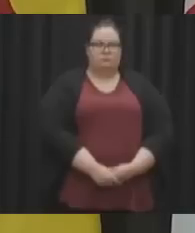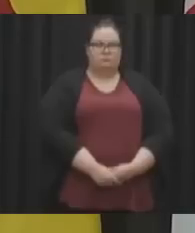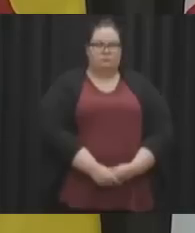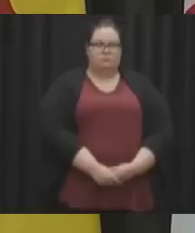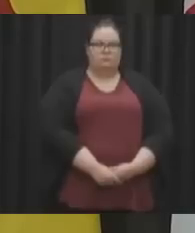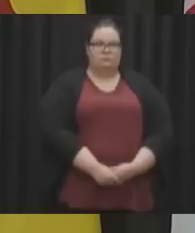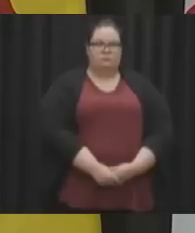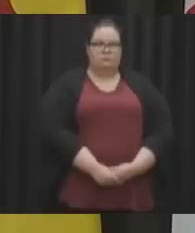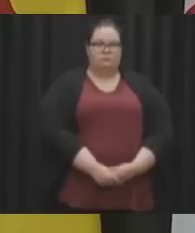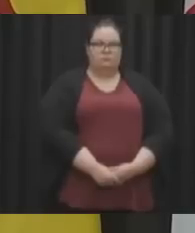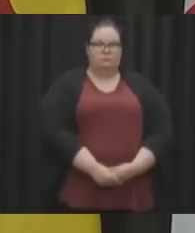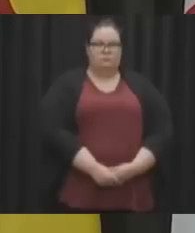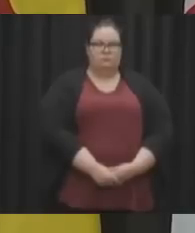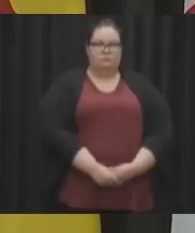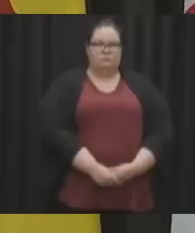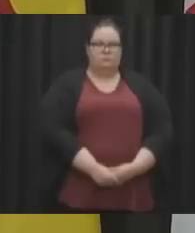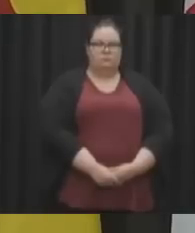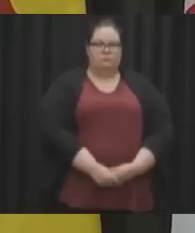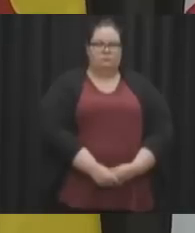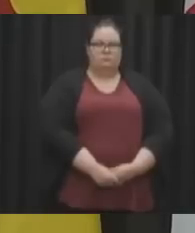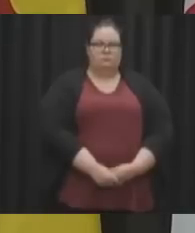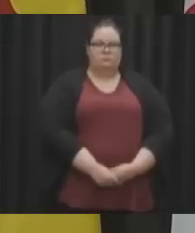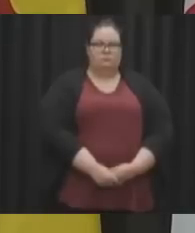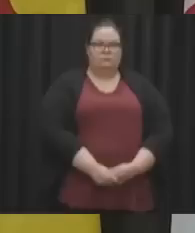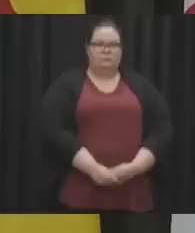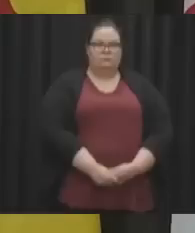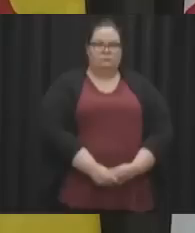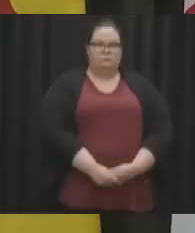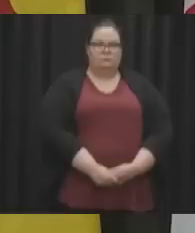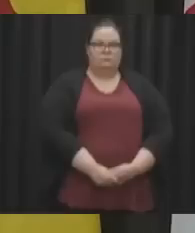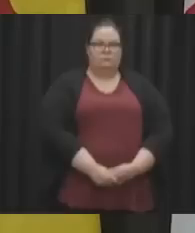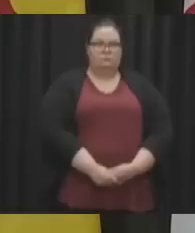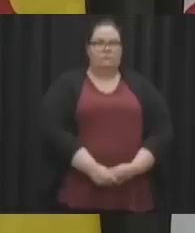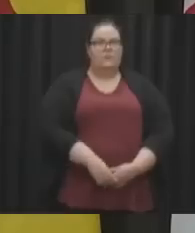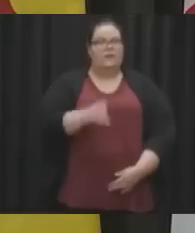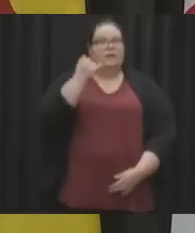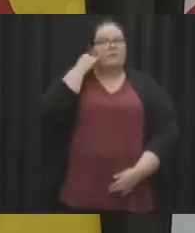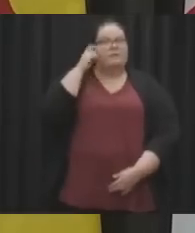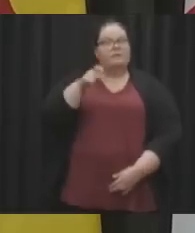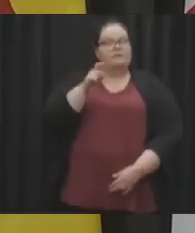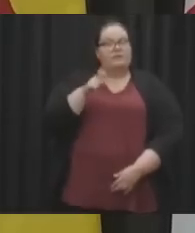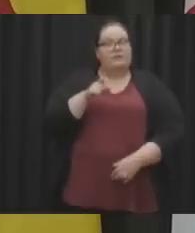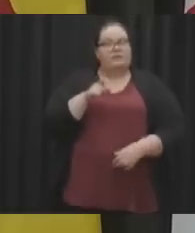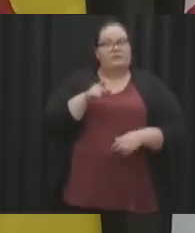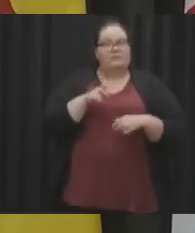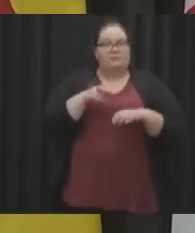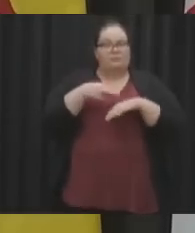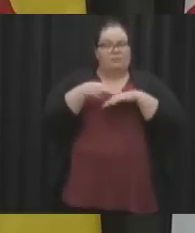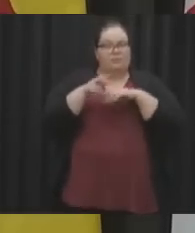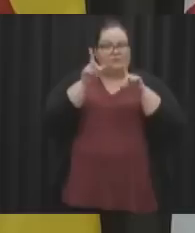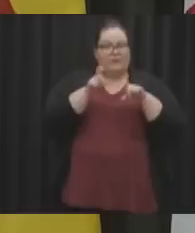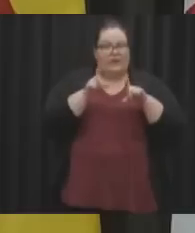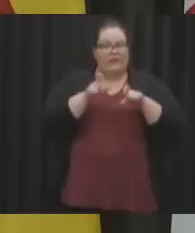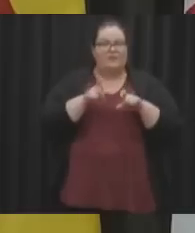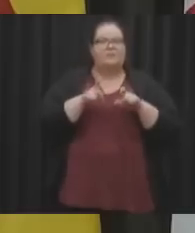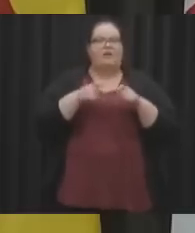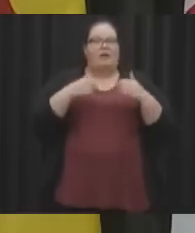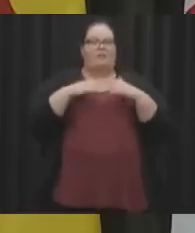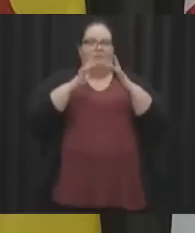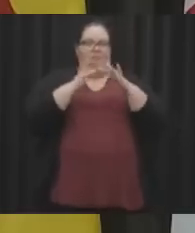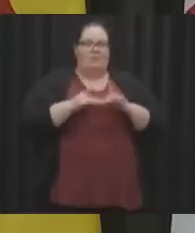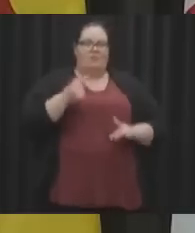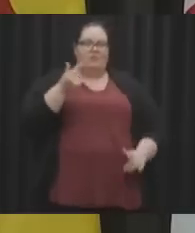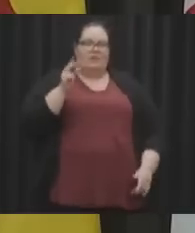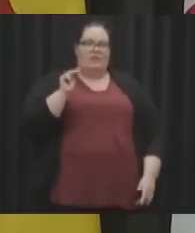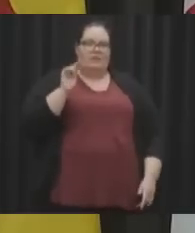about testing and self-isolation, as I know there are people who are confused about this and when you should do either.